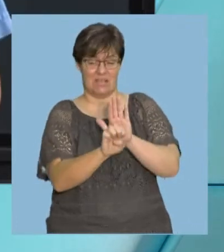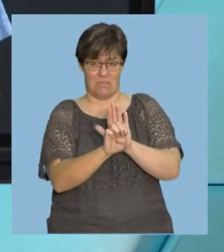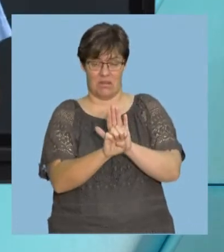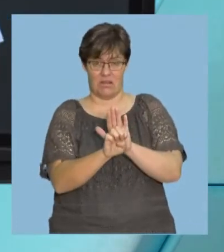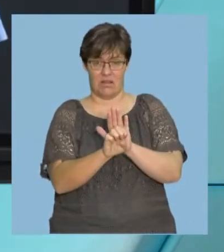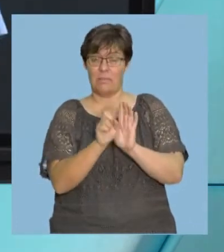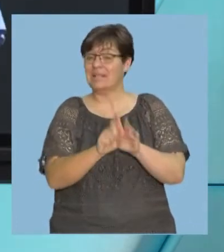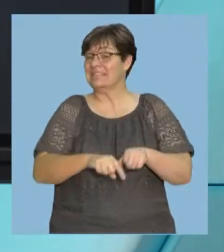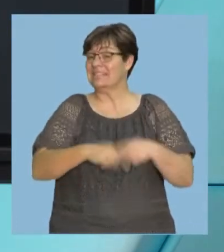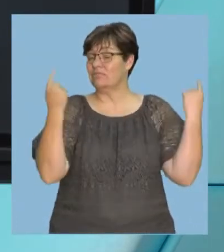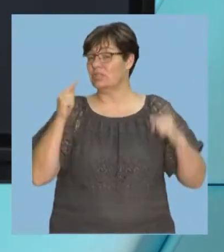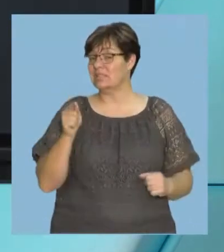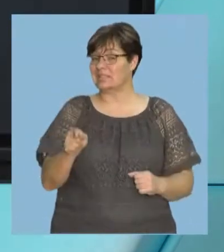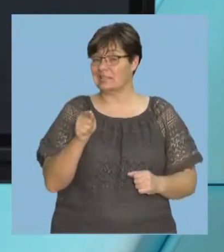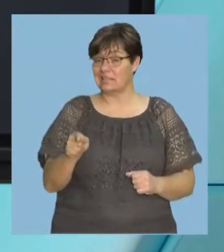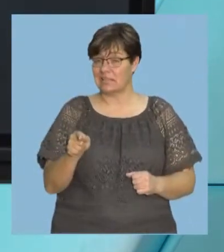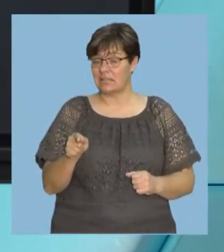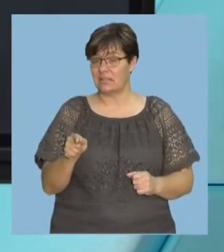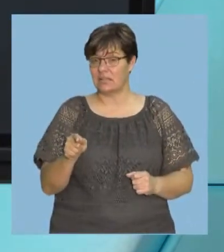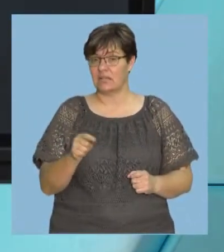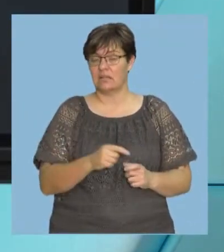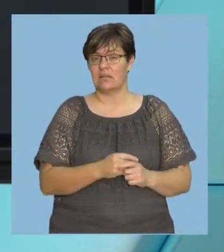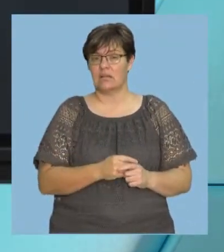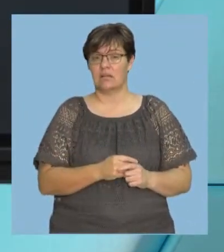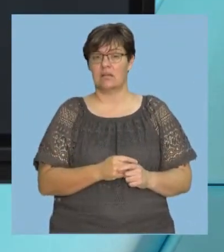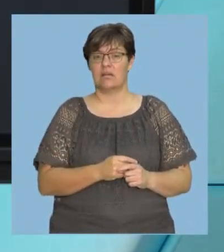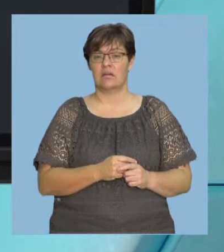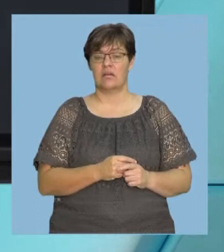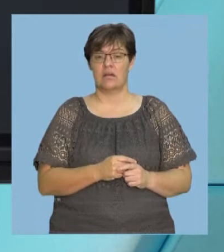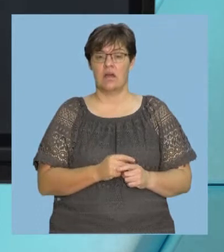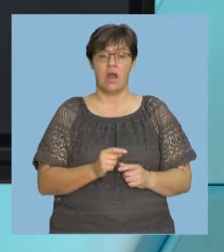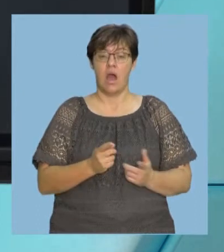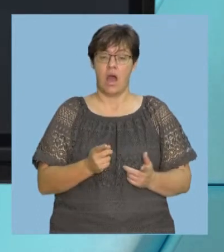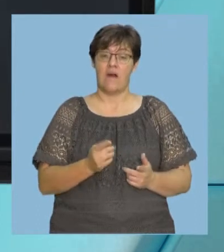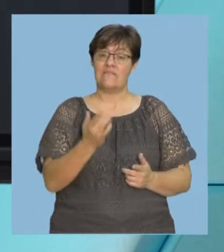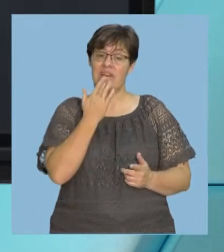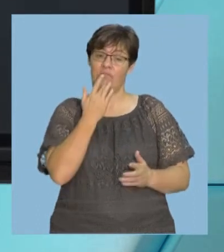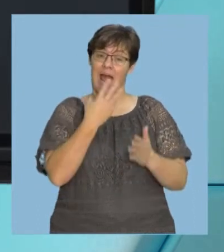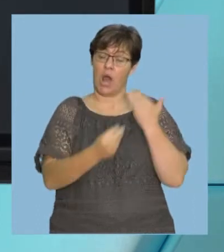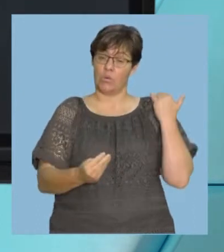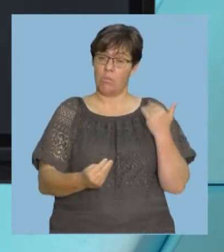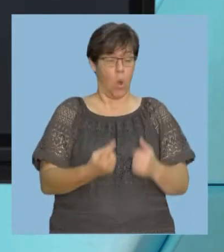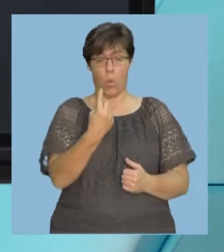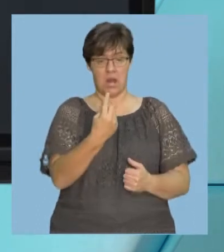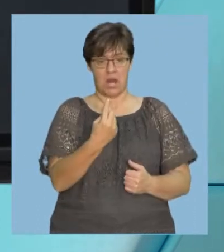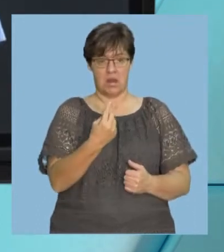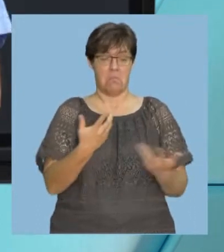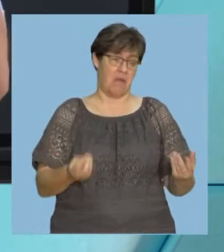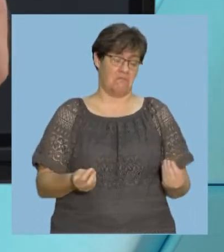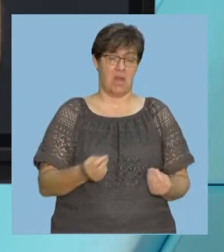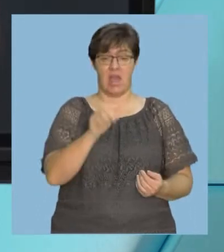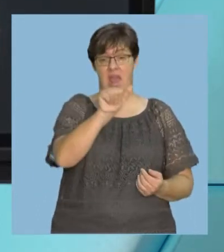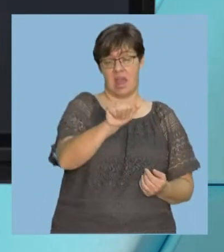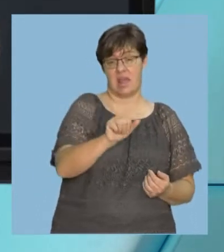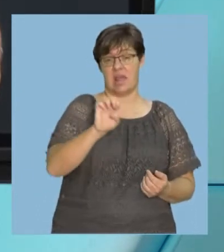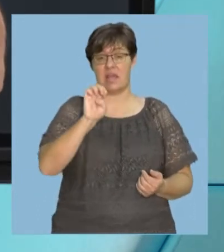these examples, but what's different in this case is that there is more than one favorable outcome. We could